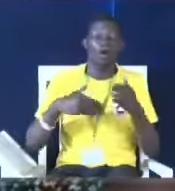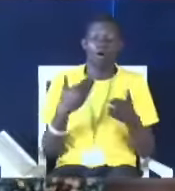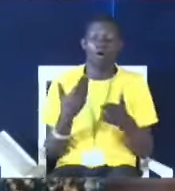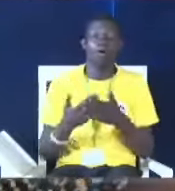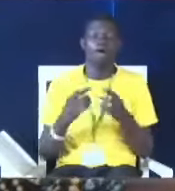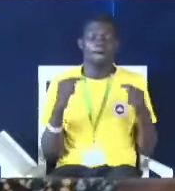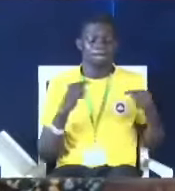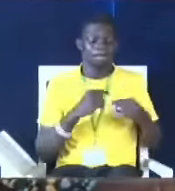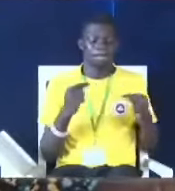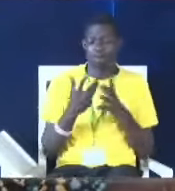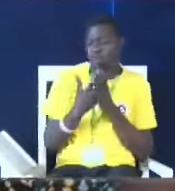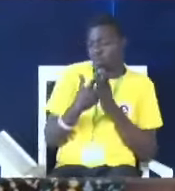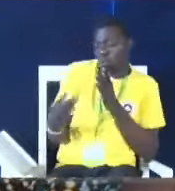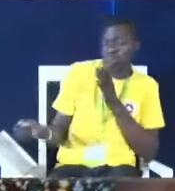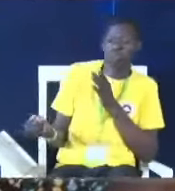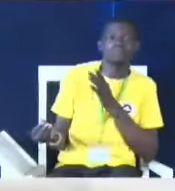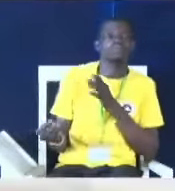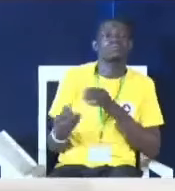pains gone.